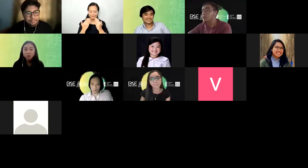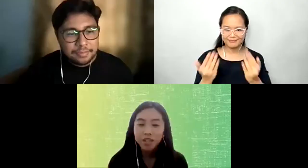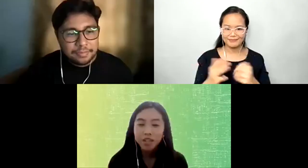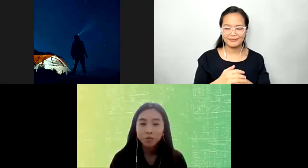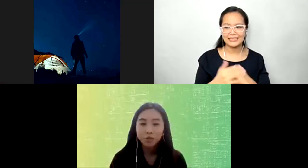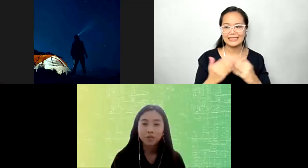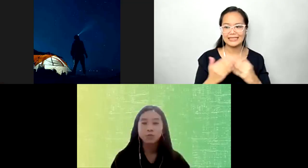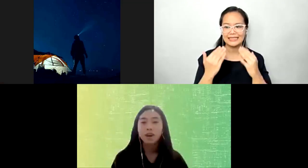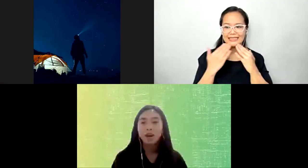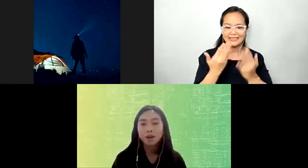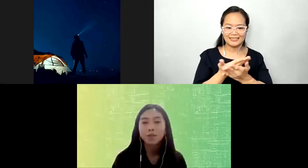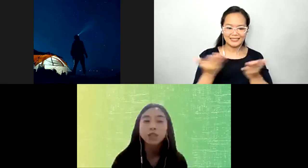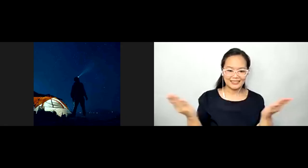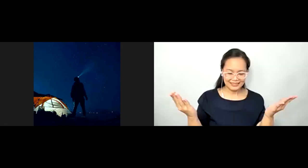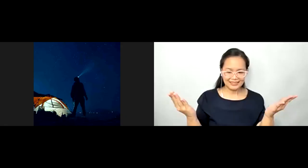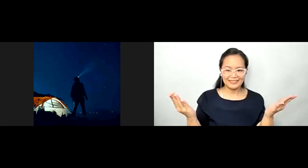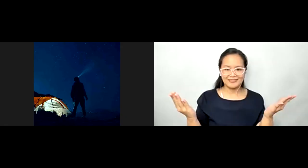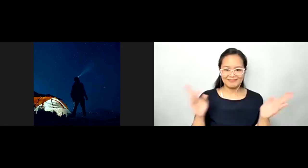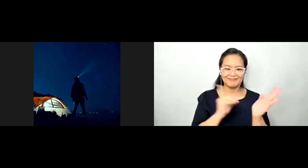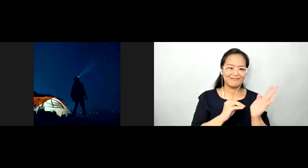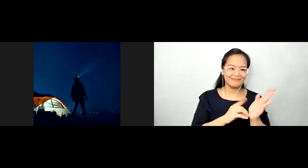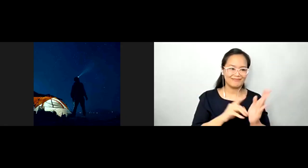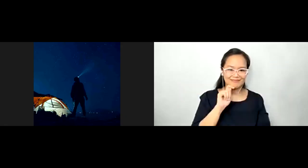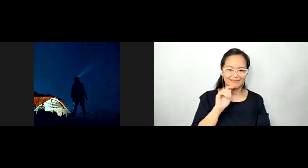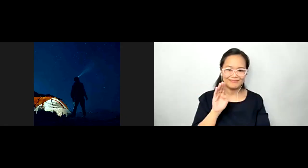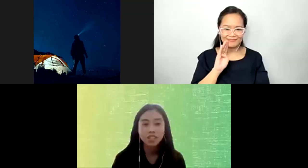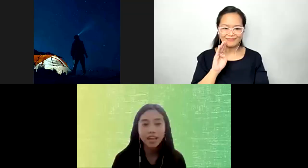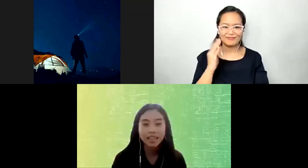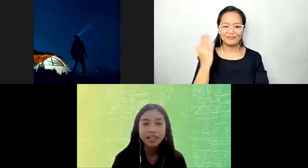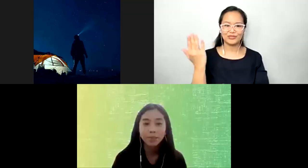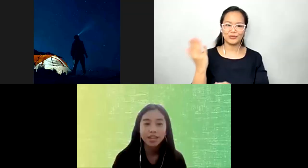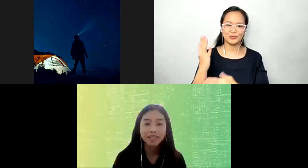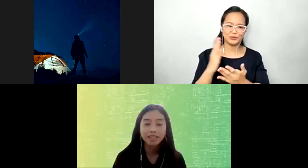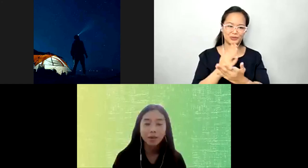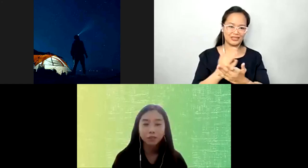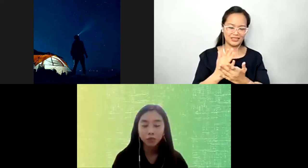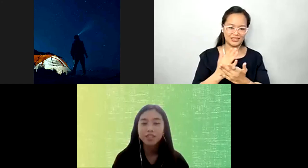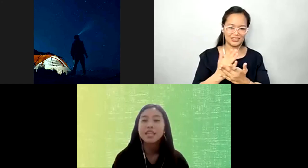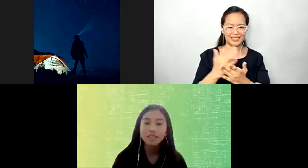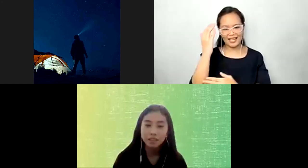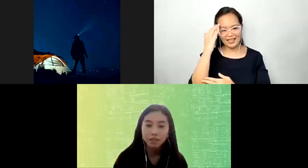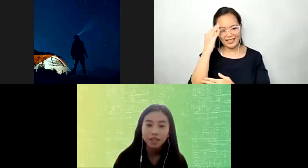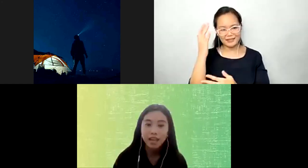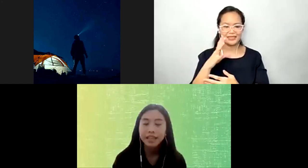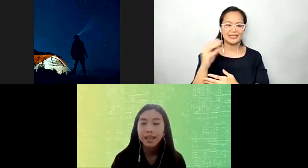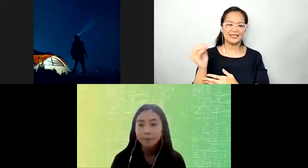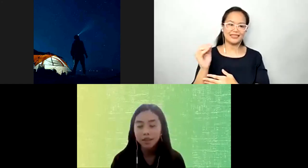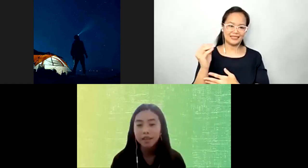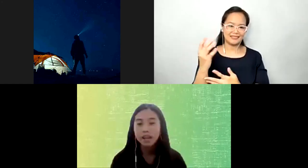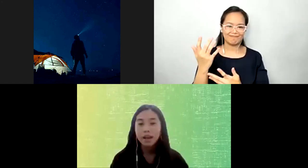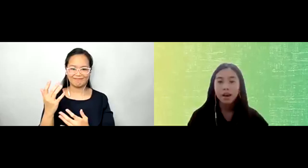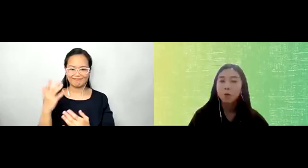much to Dr. Bustos for sharing your knowledge and experiences about, of course, sensitivity and